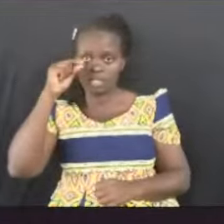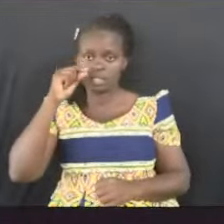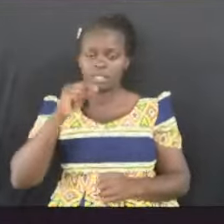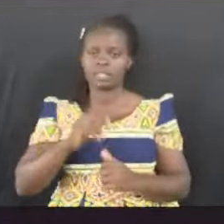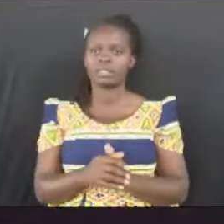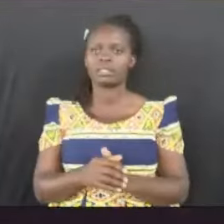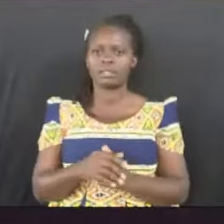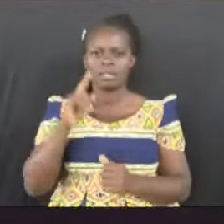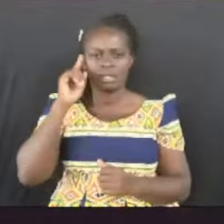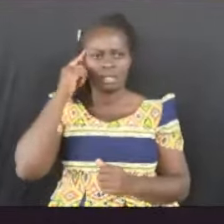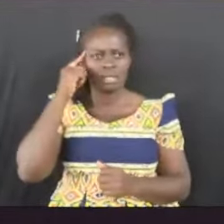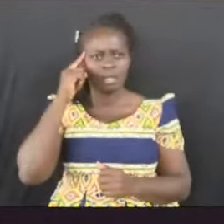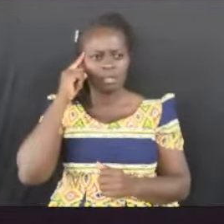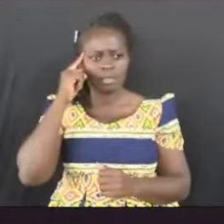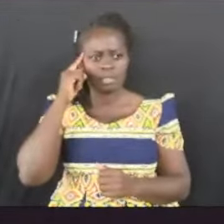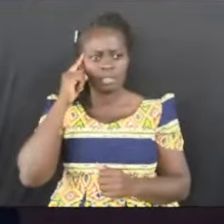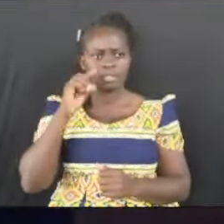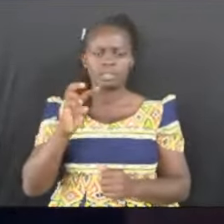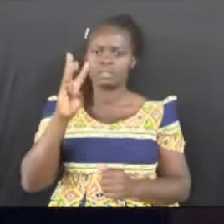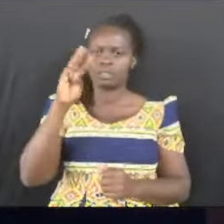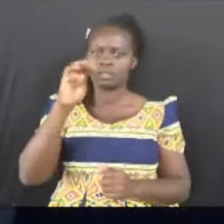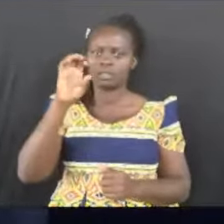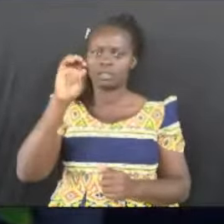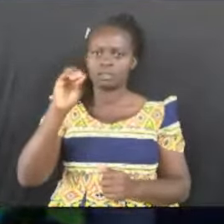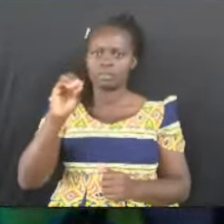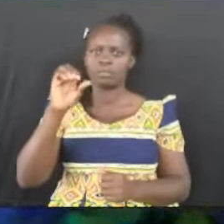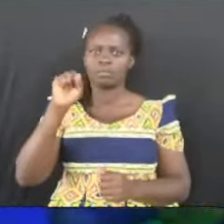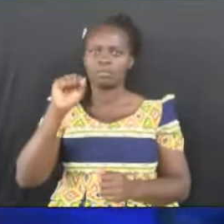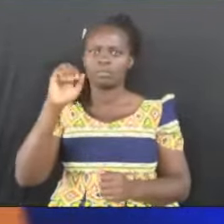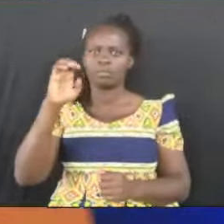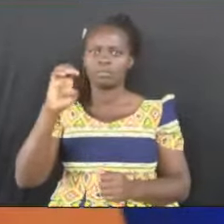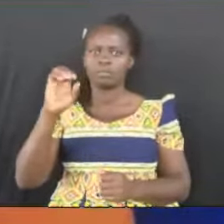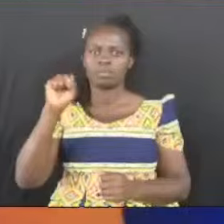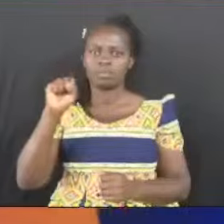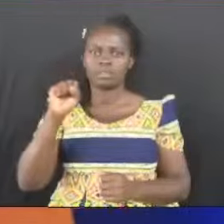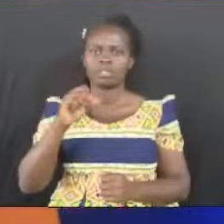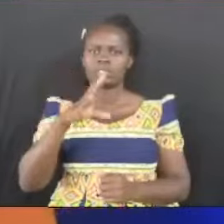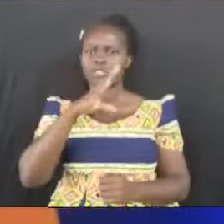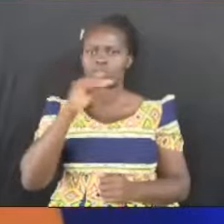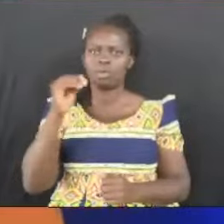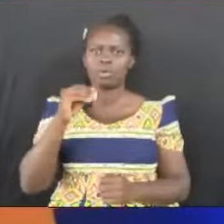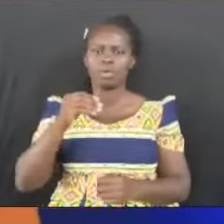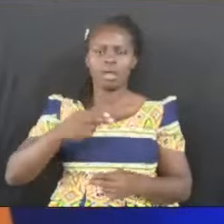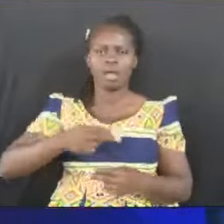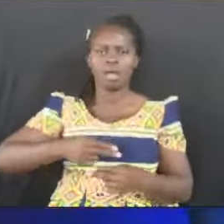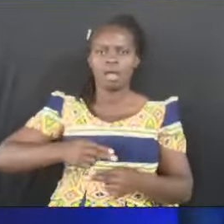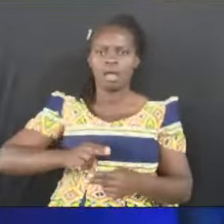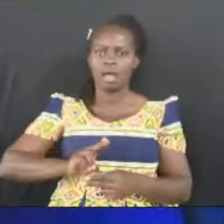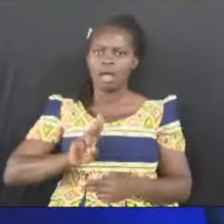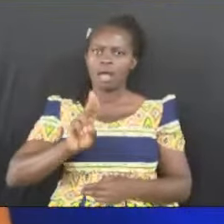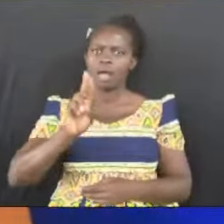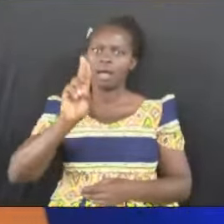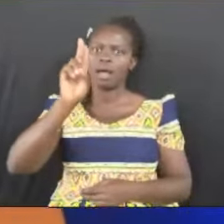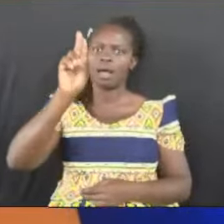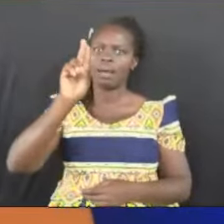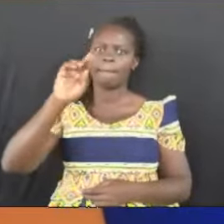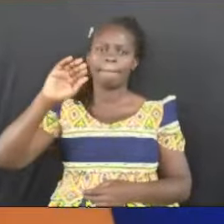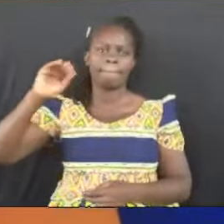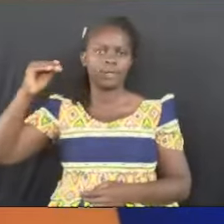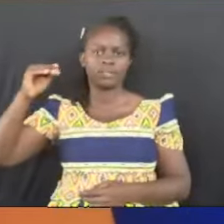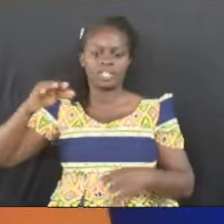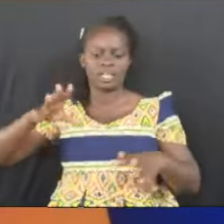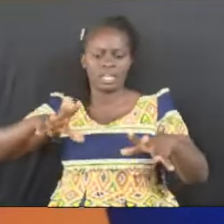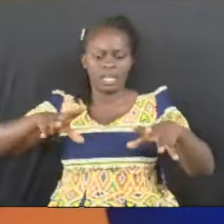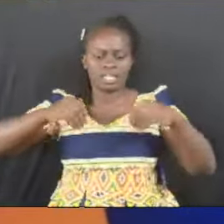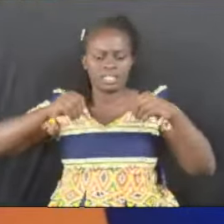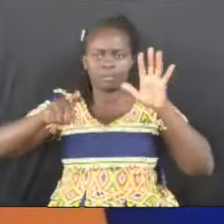Think about it. Moses went up on the mountain to receive the